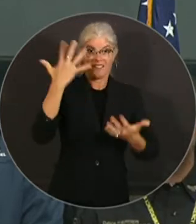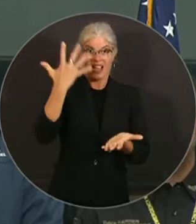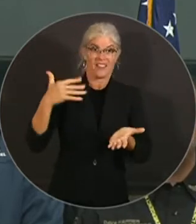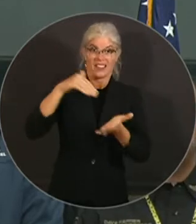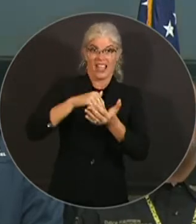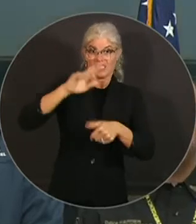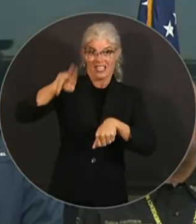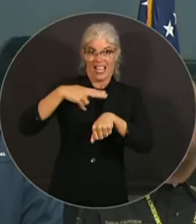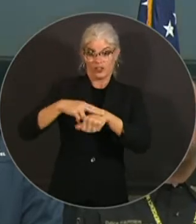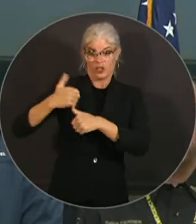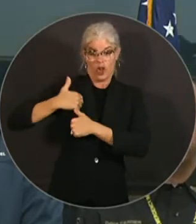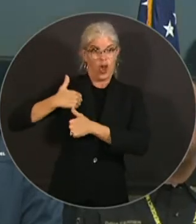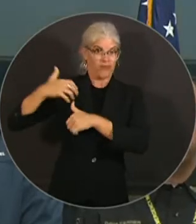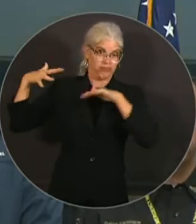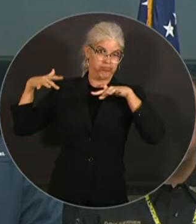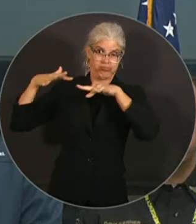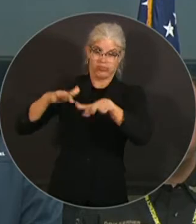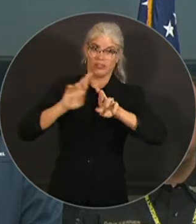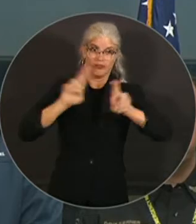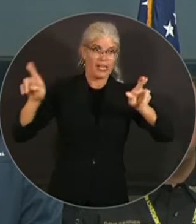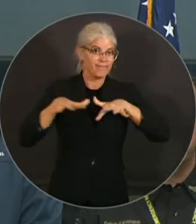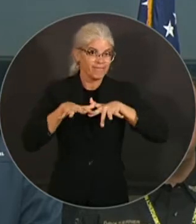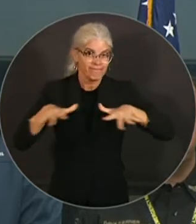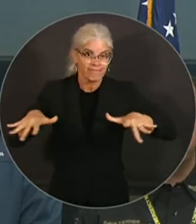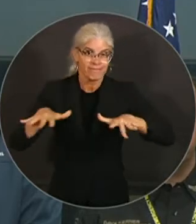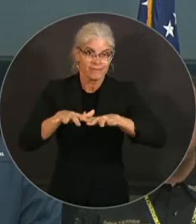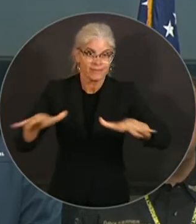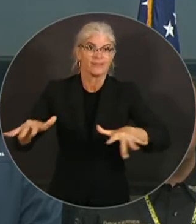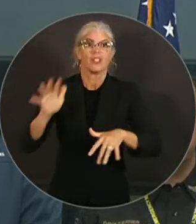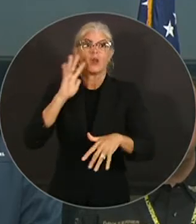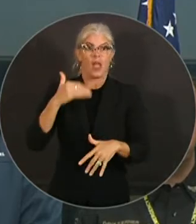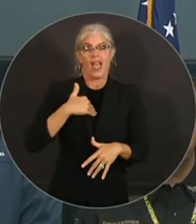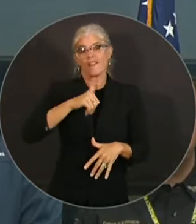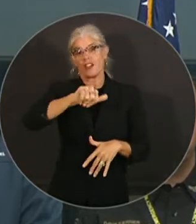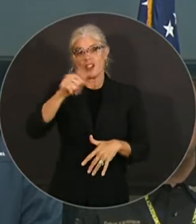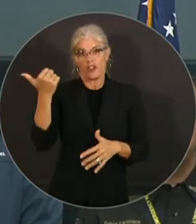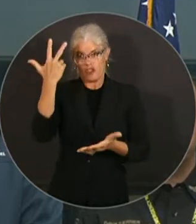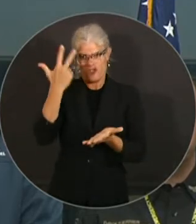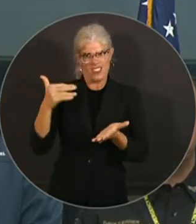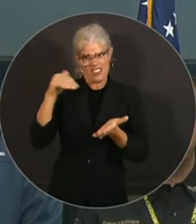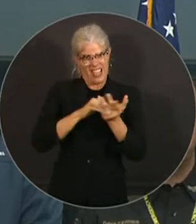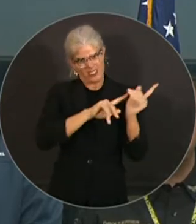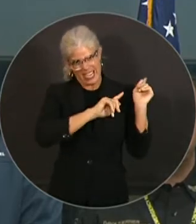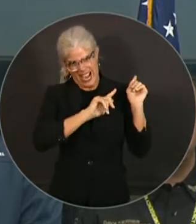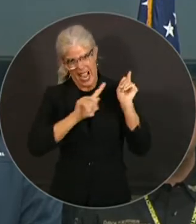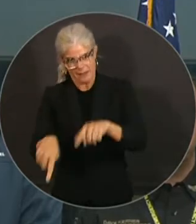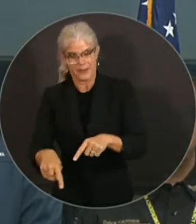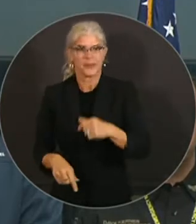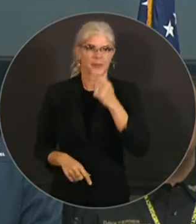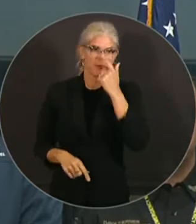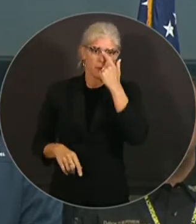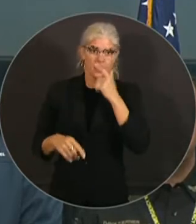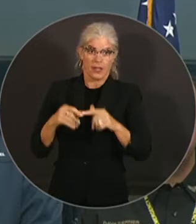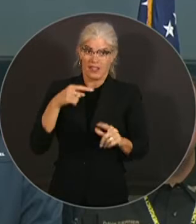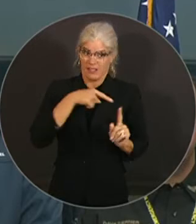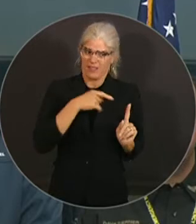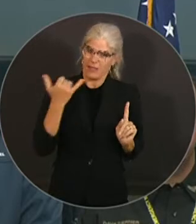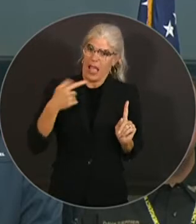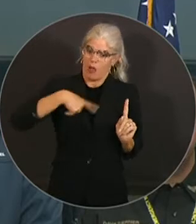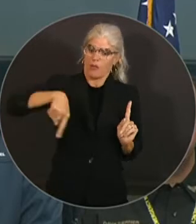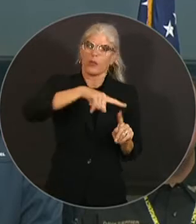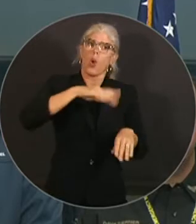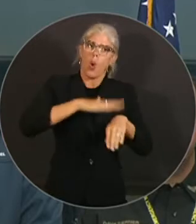will have, before the storm hits, another 3,000 National Guardsmen that will be on duty. We're also